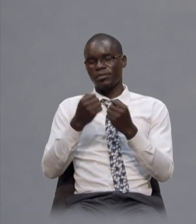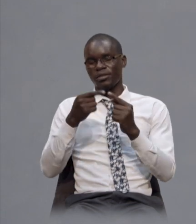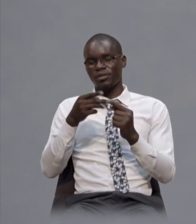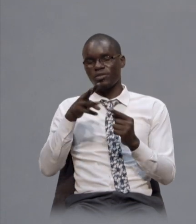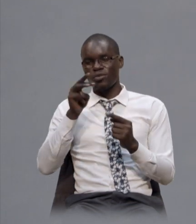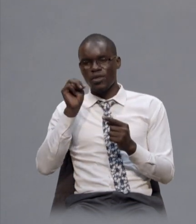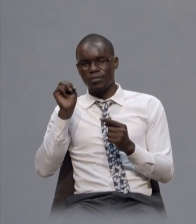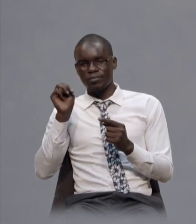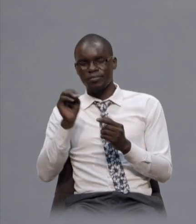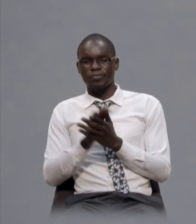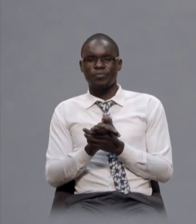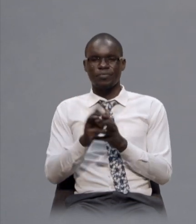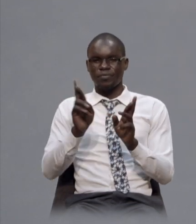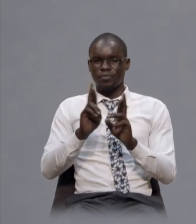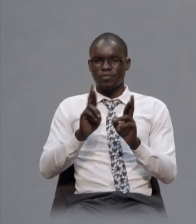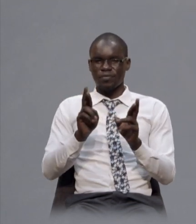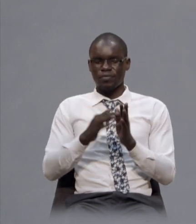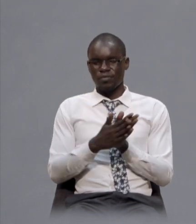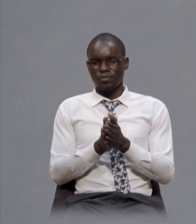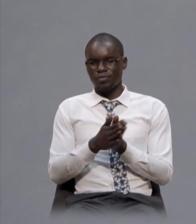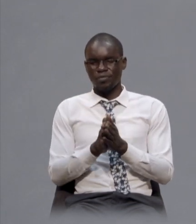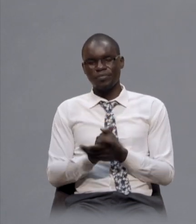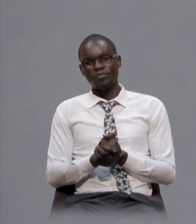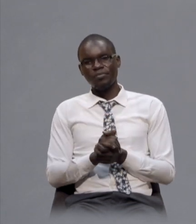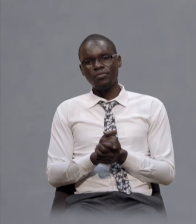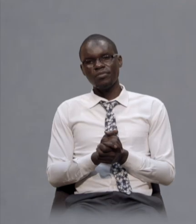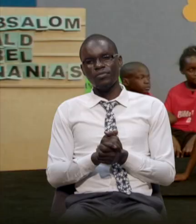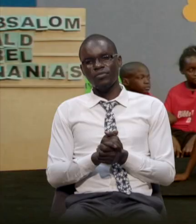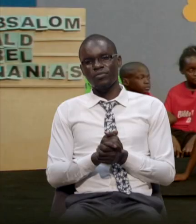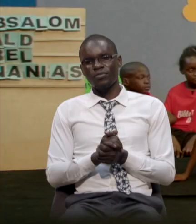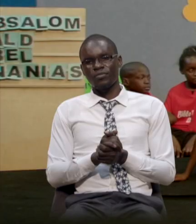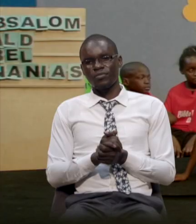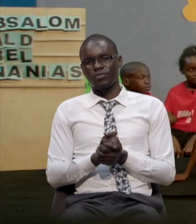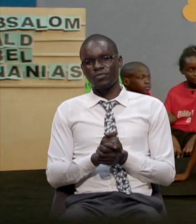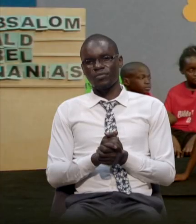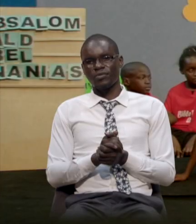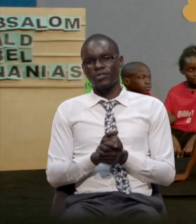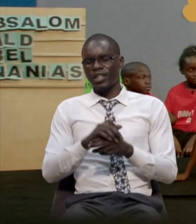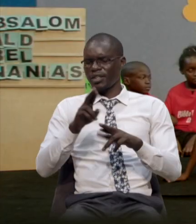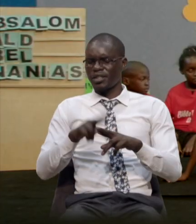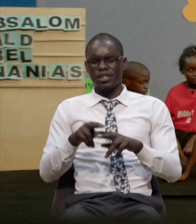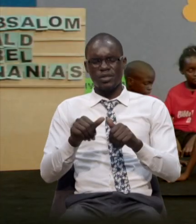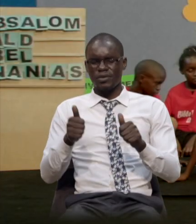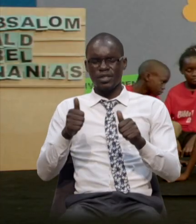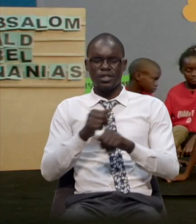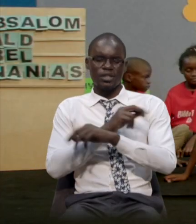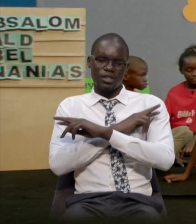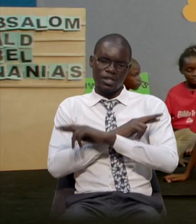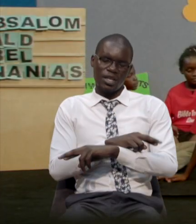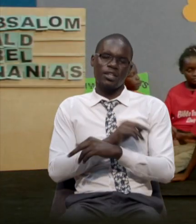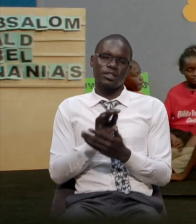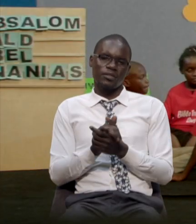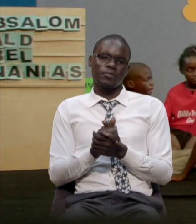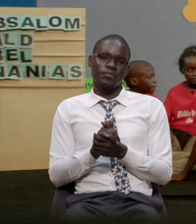them. Are you ready for our story? Yes. Everybody, sit okay, relax, and then we'll learn